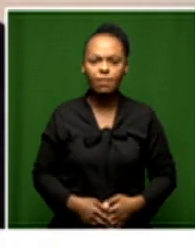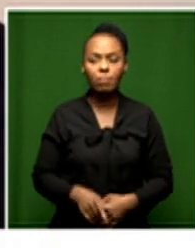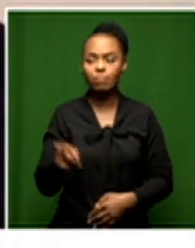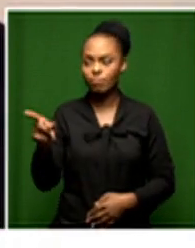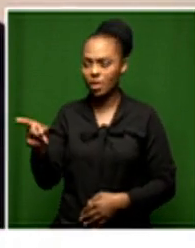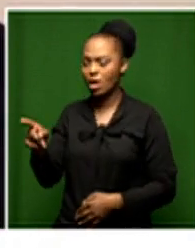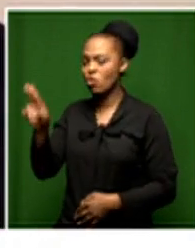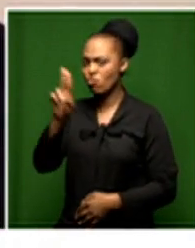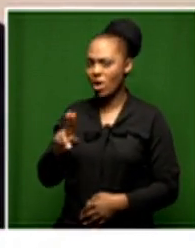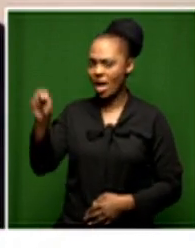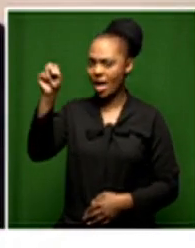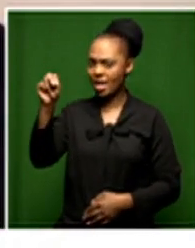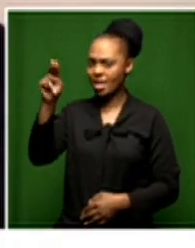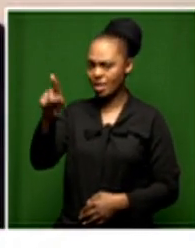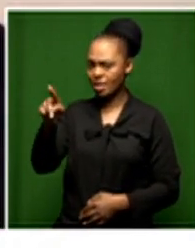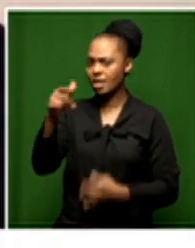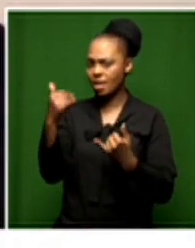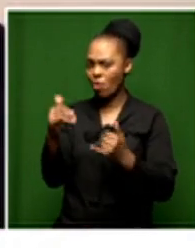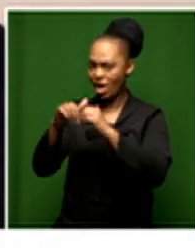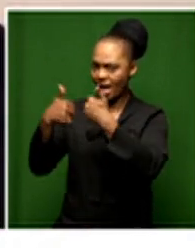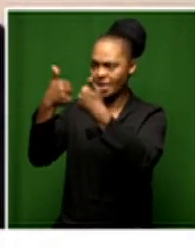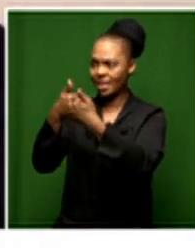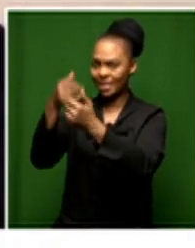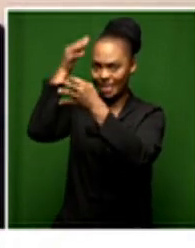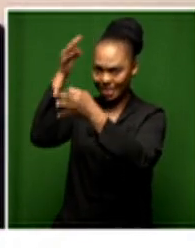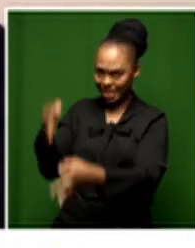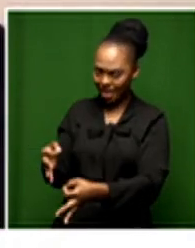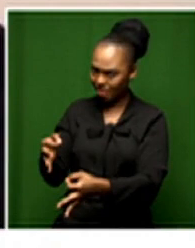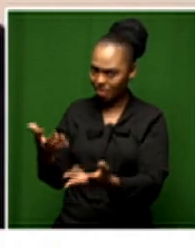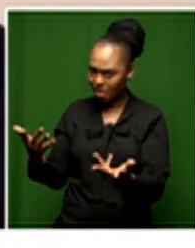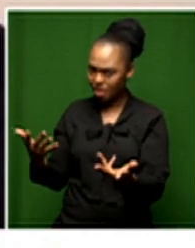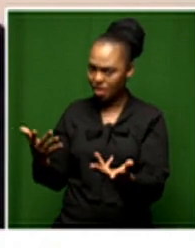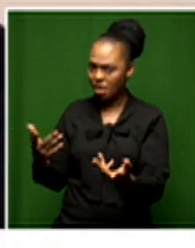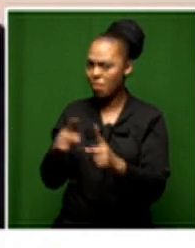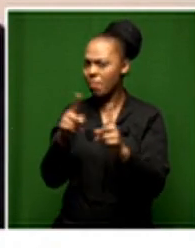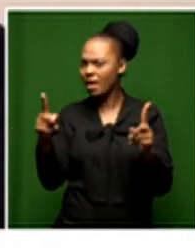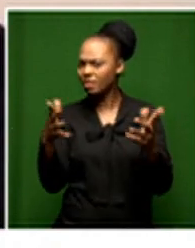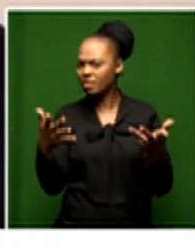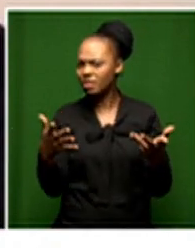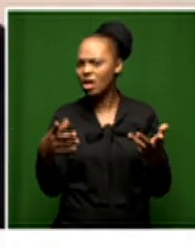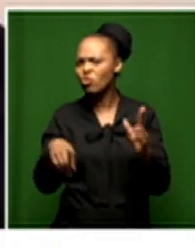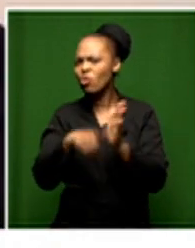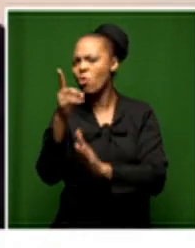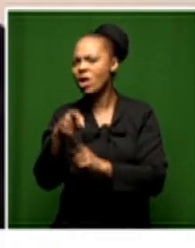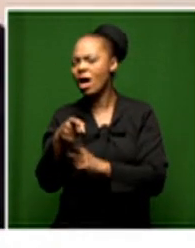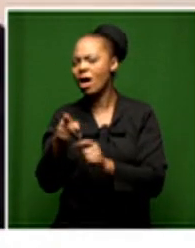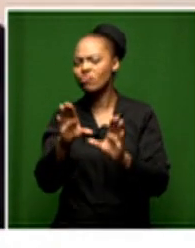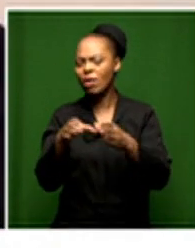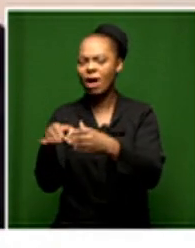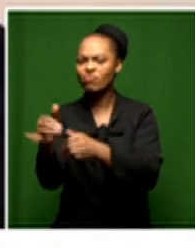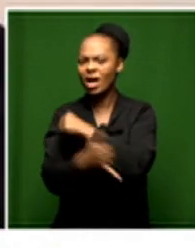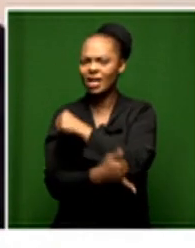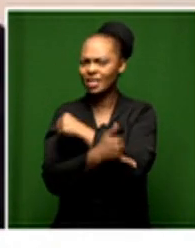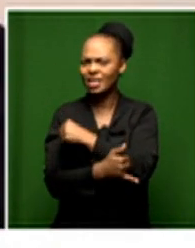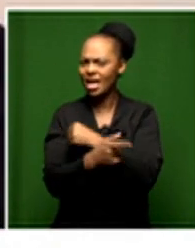UN, United Nations agencies that decide, but do donor countries have any sort of say in that